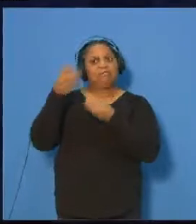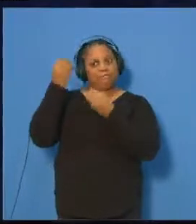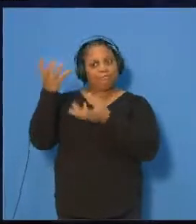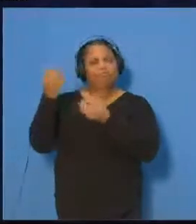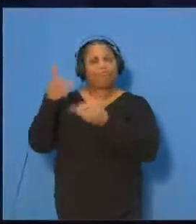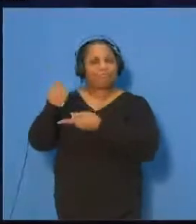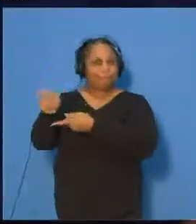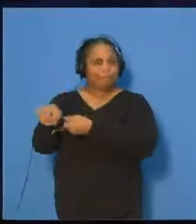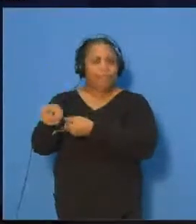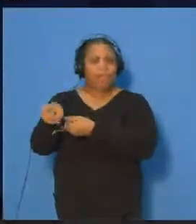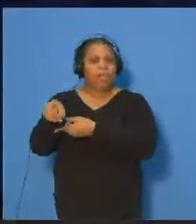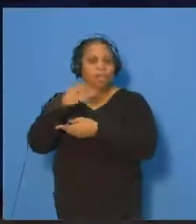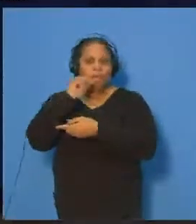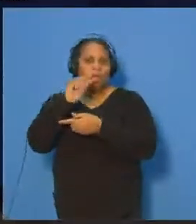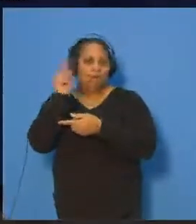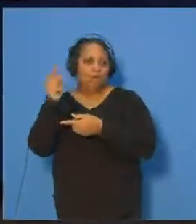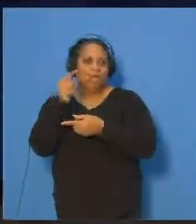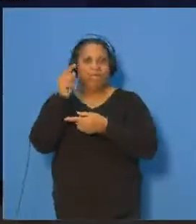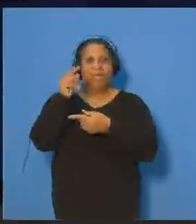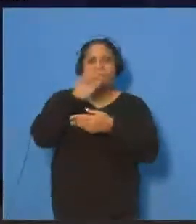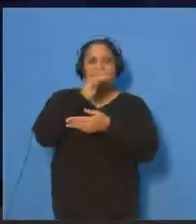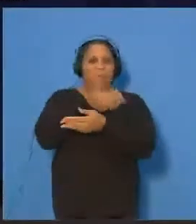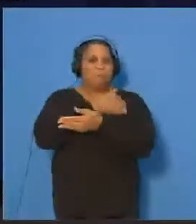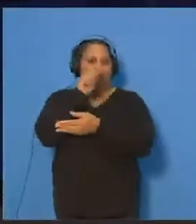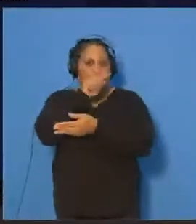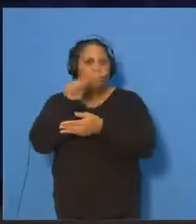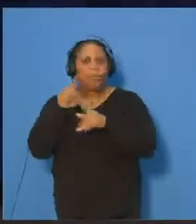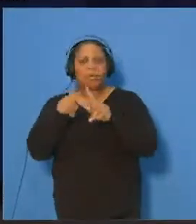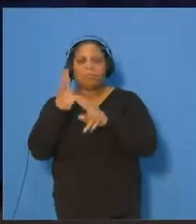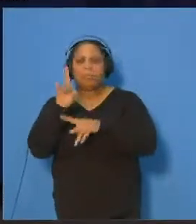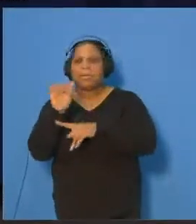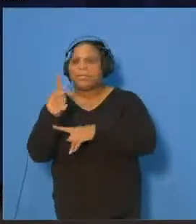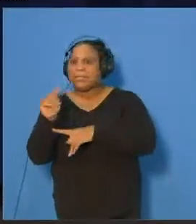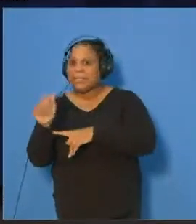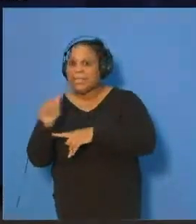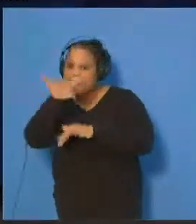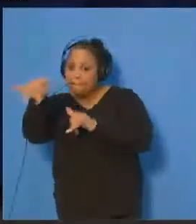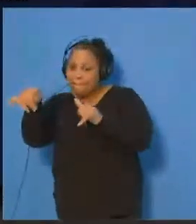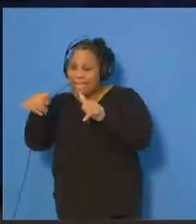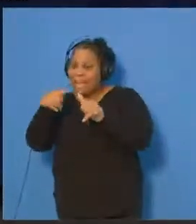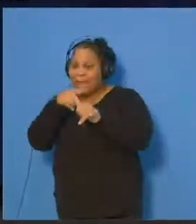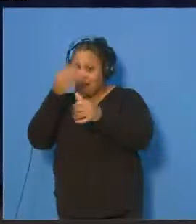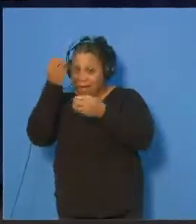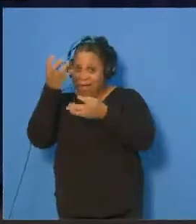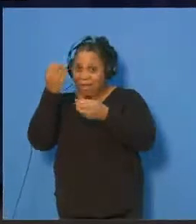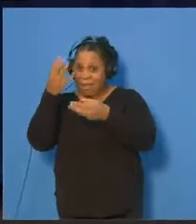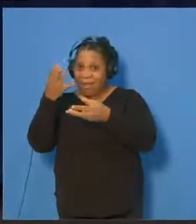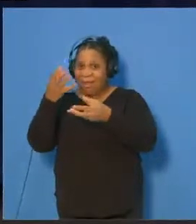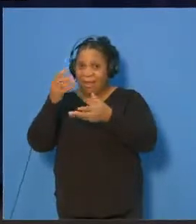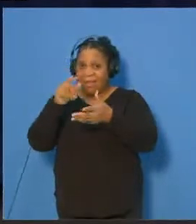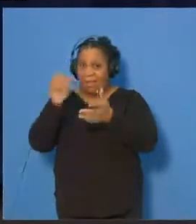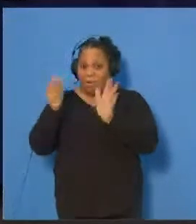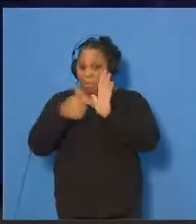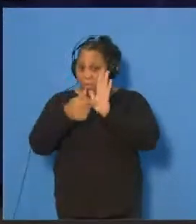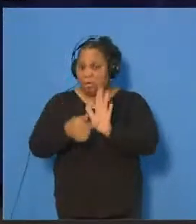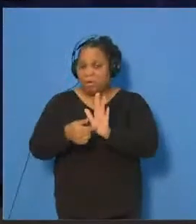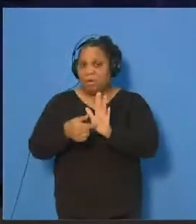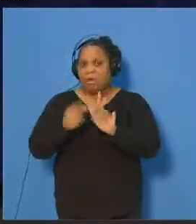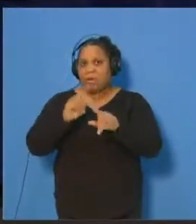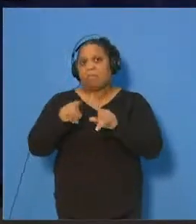is not just the PowerPoint slides, but the data behind these individual models. What I did mention earlier that I've